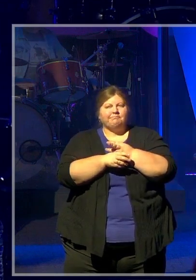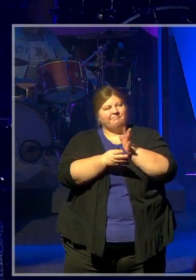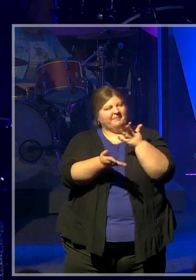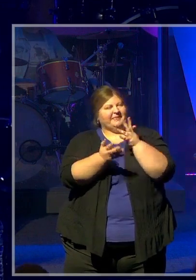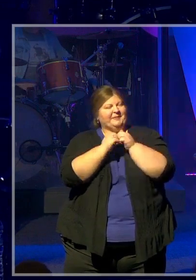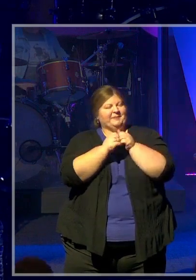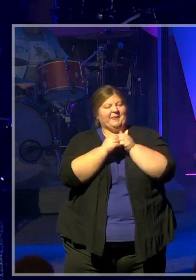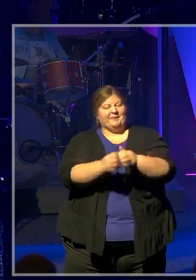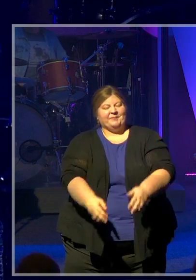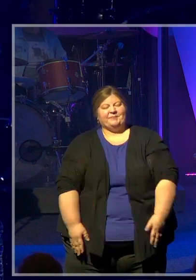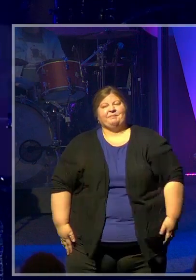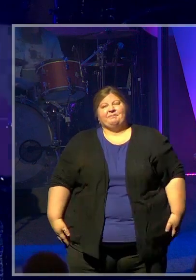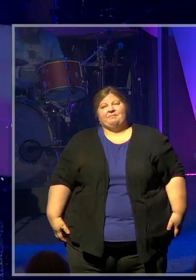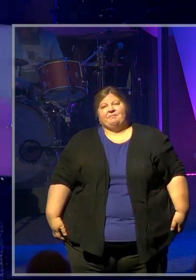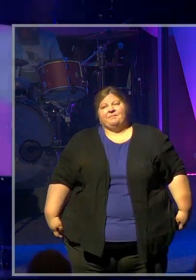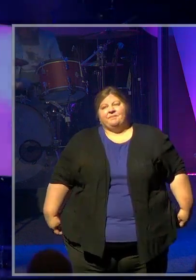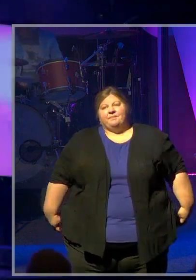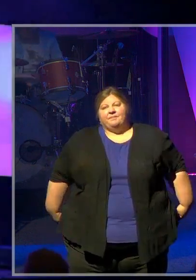together.